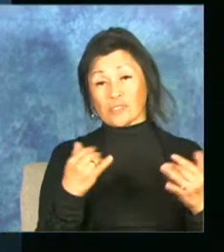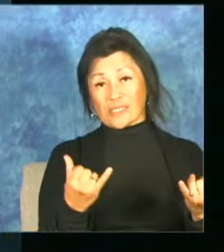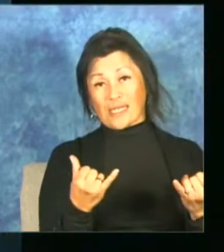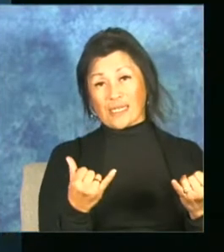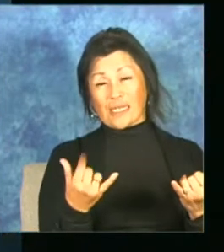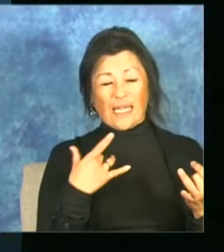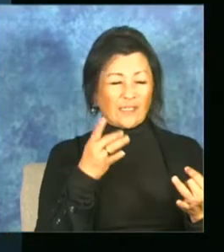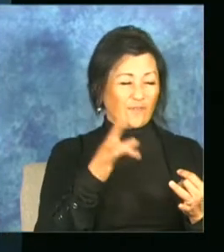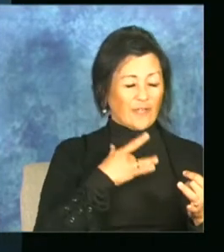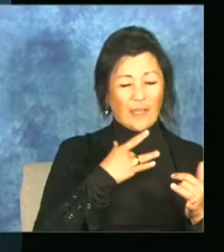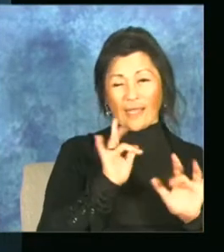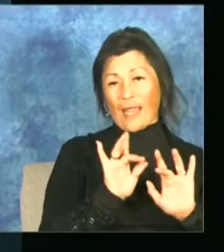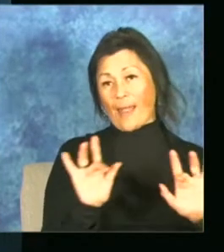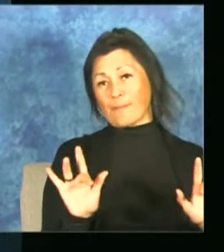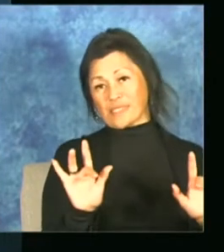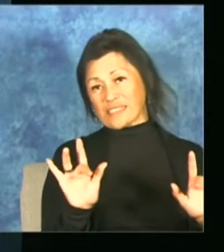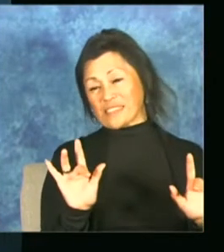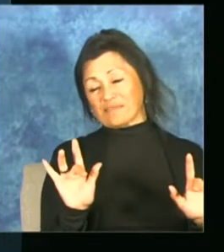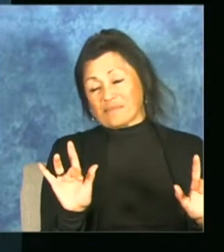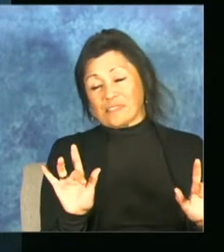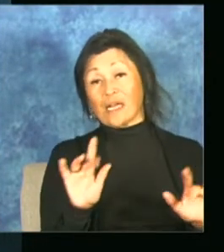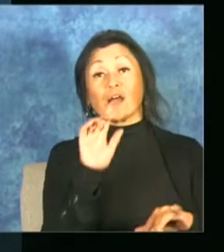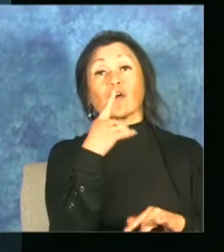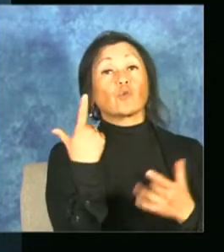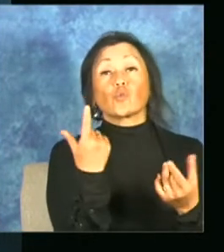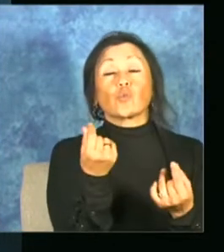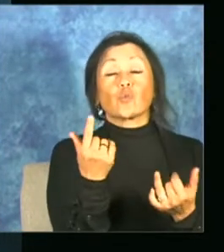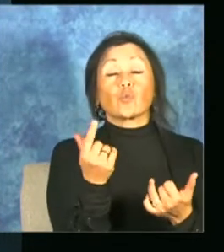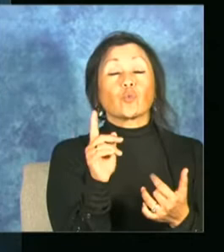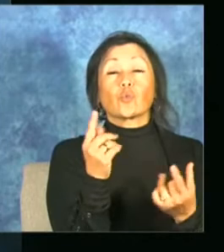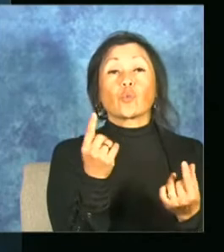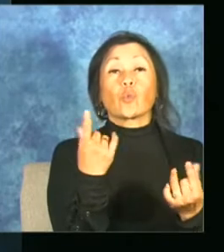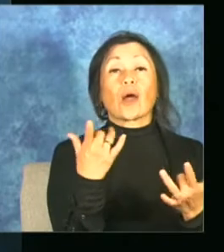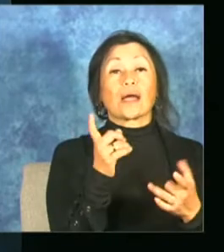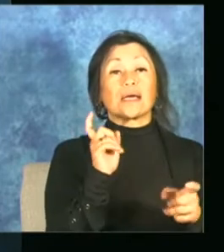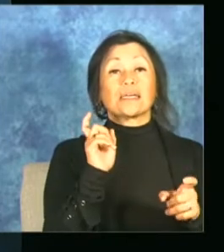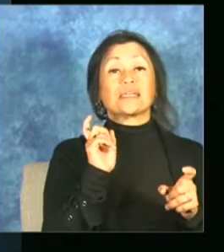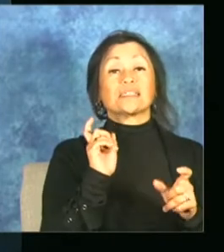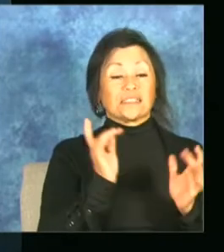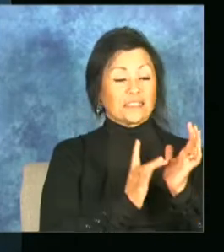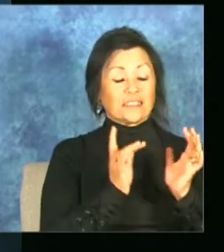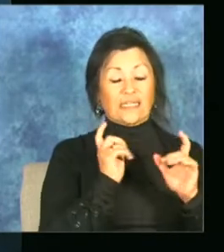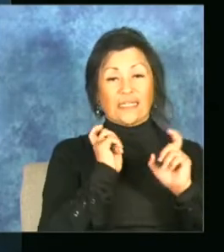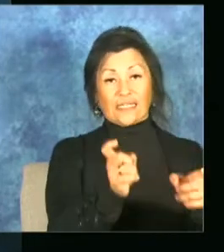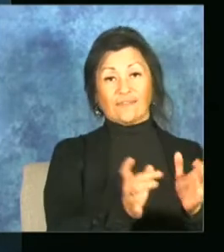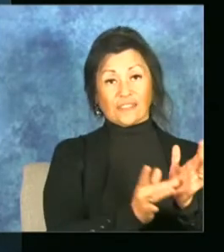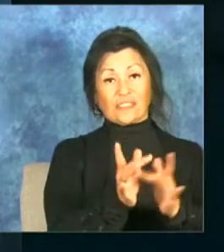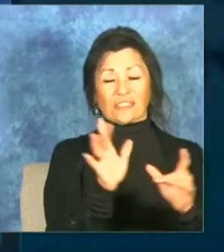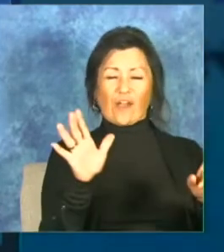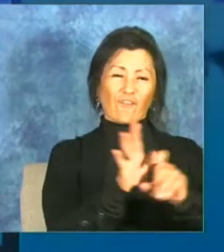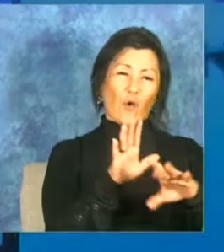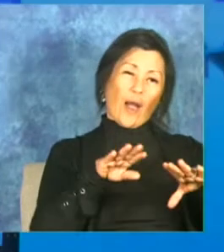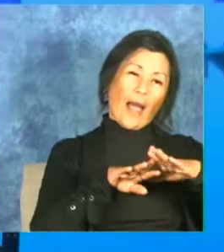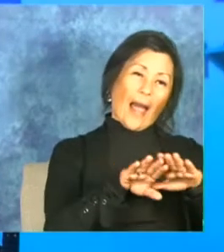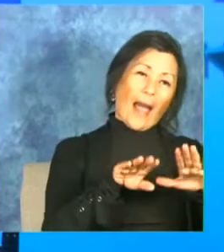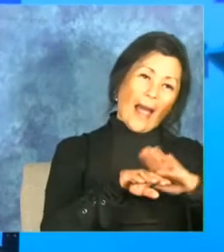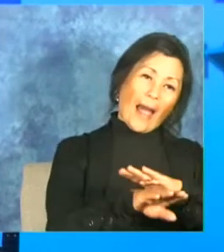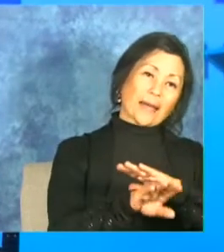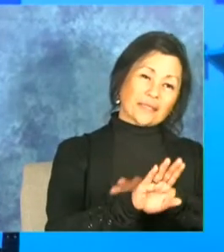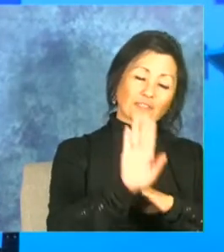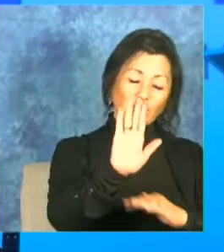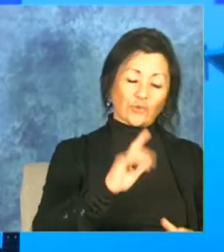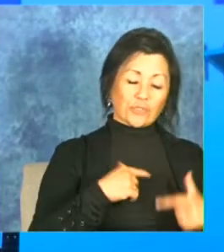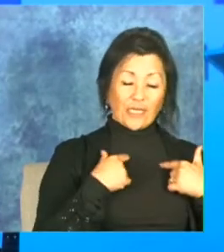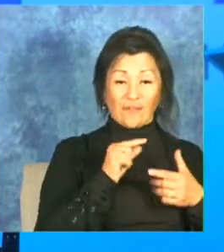in particular, the first thing you've got to do is give Jesus complete access to your life. Look back in verse 3 of our